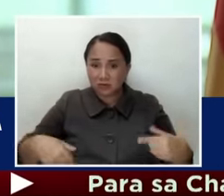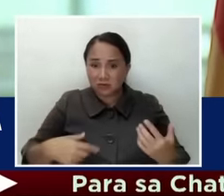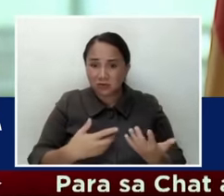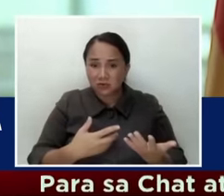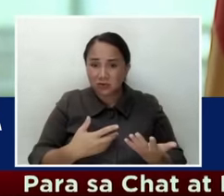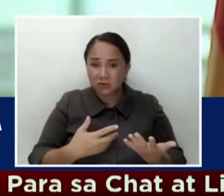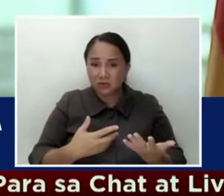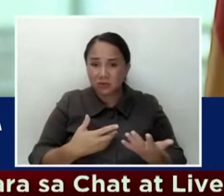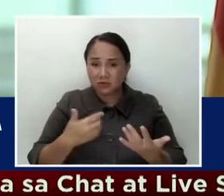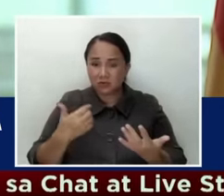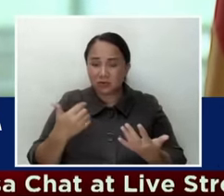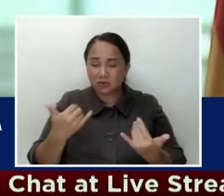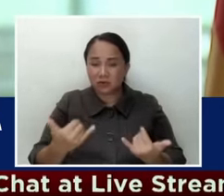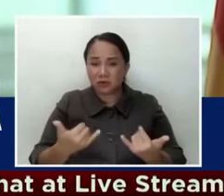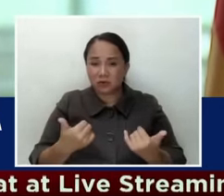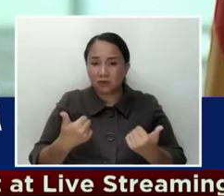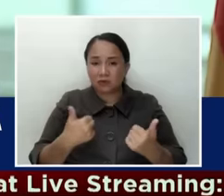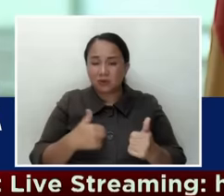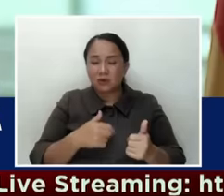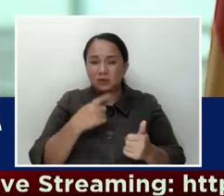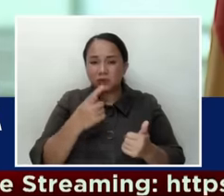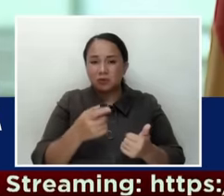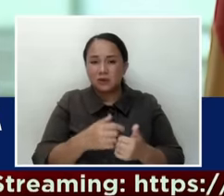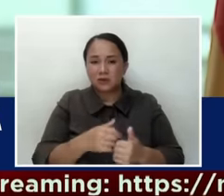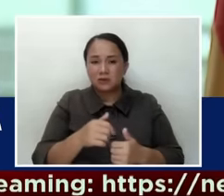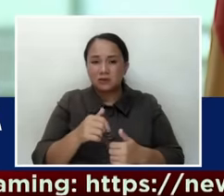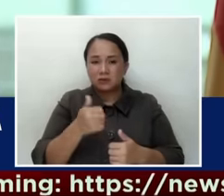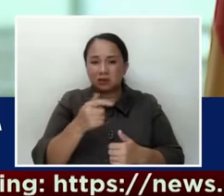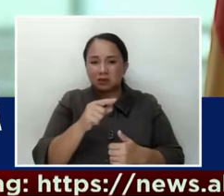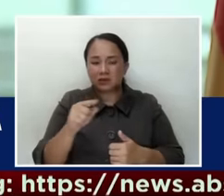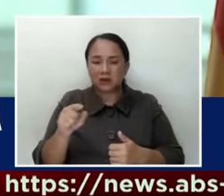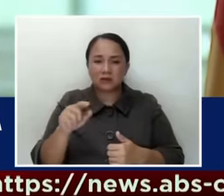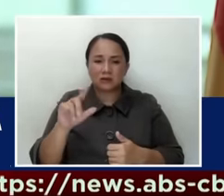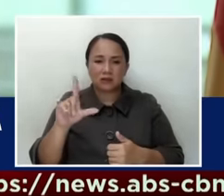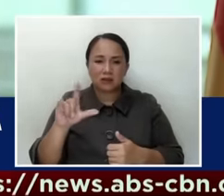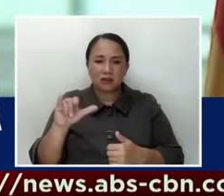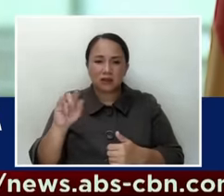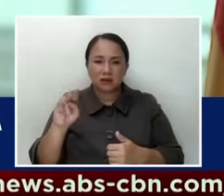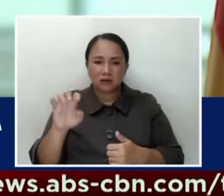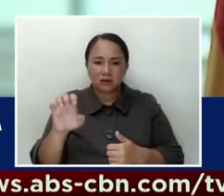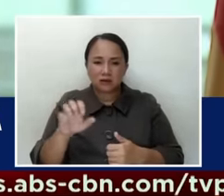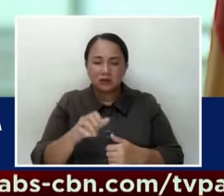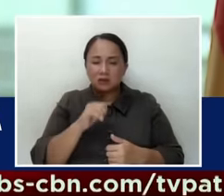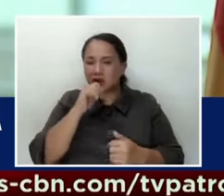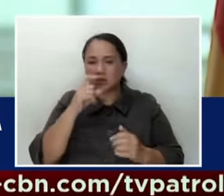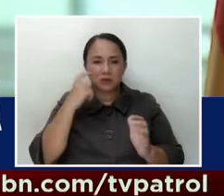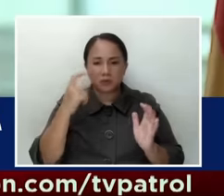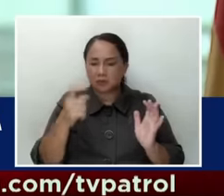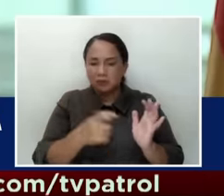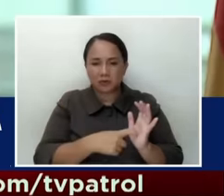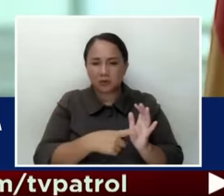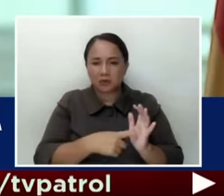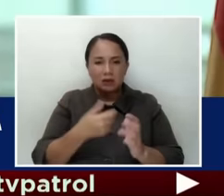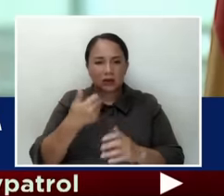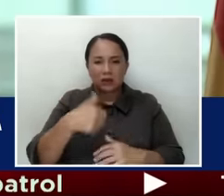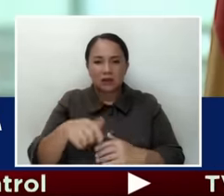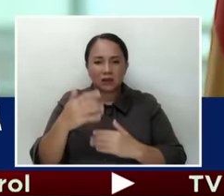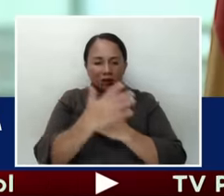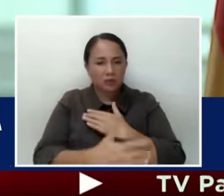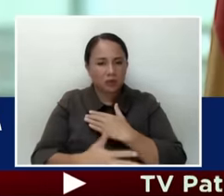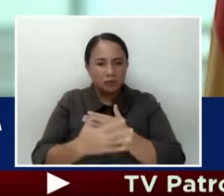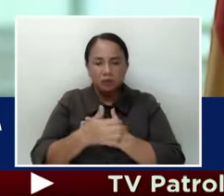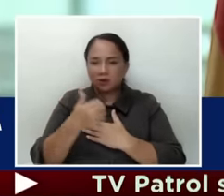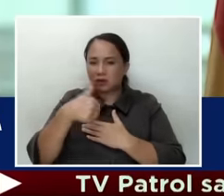follows what is now described as a 10-dash line. This is not recognized by any country, any